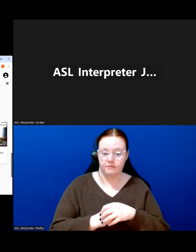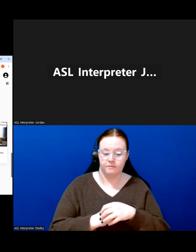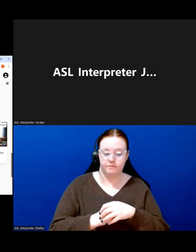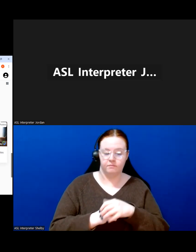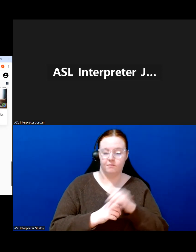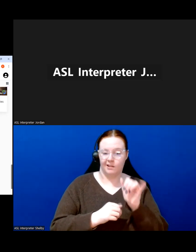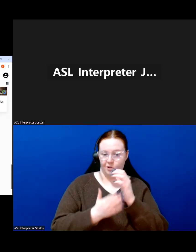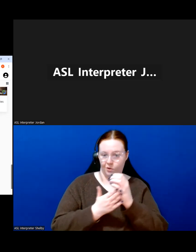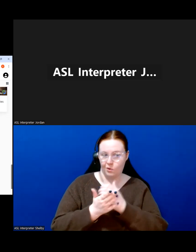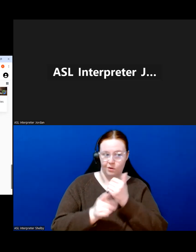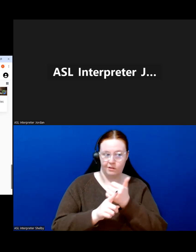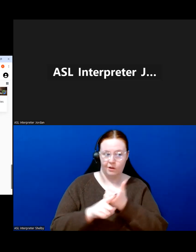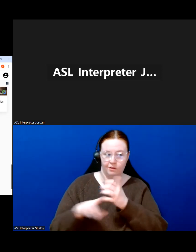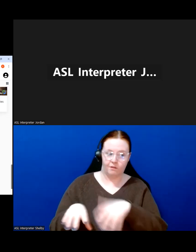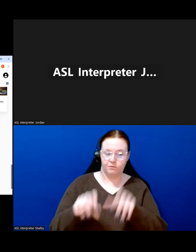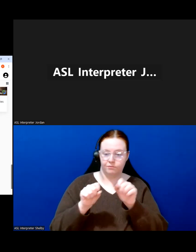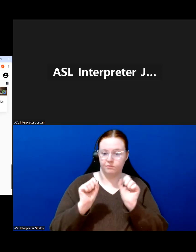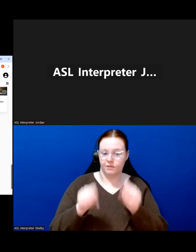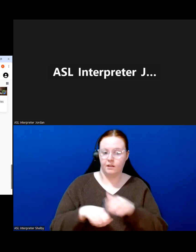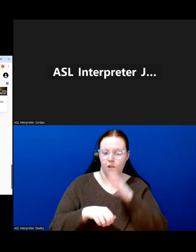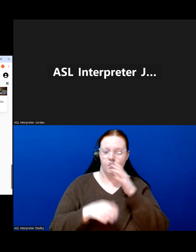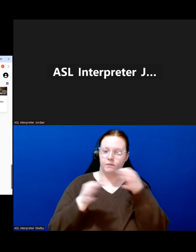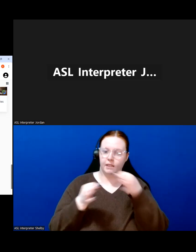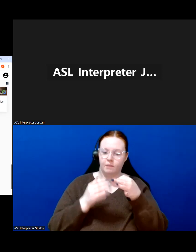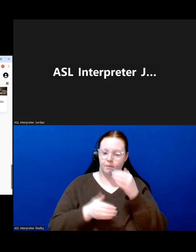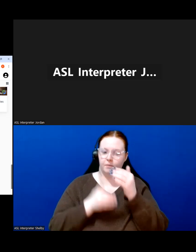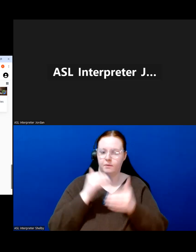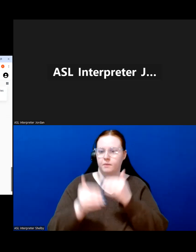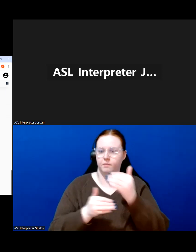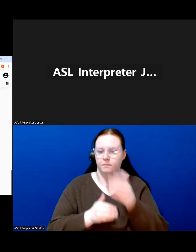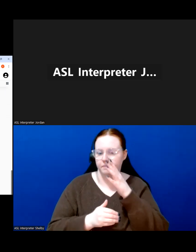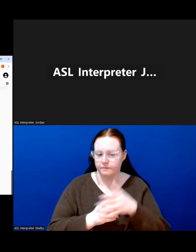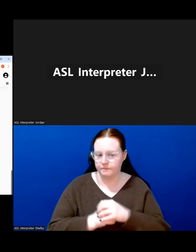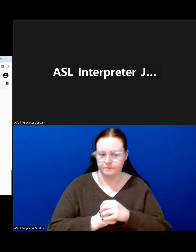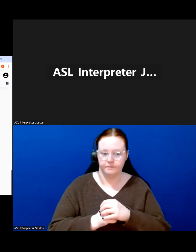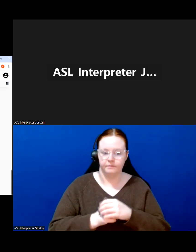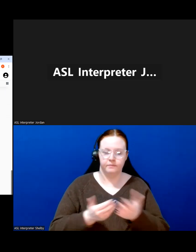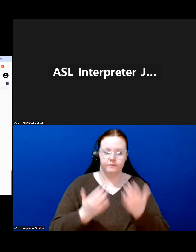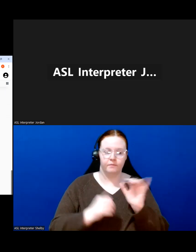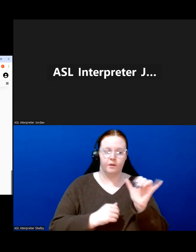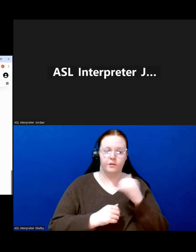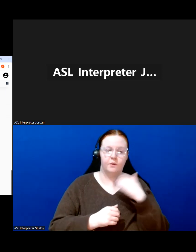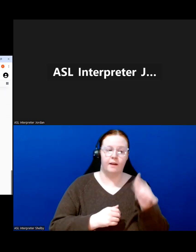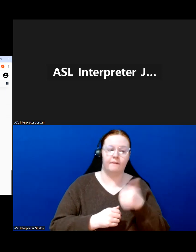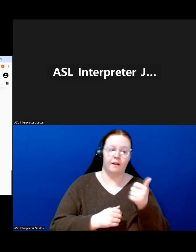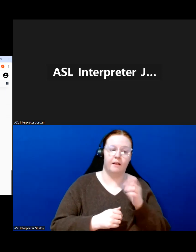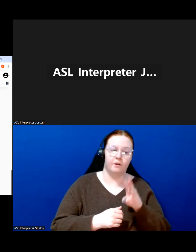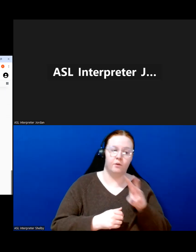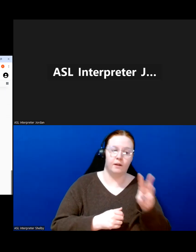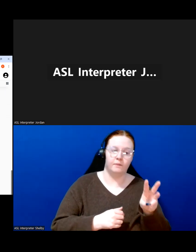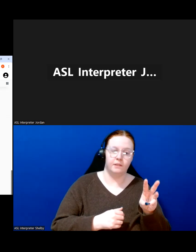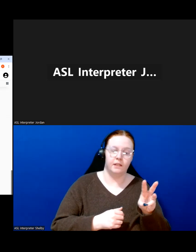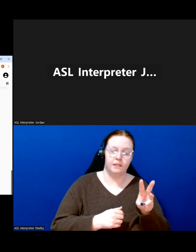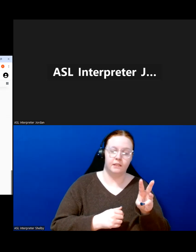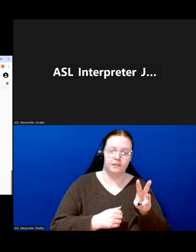course that you can take, and it'll do like a step-by-step approach with you. And we also have other websites. So if you, let's say you want to do